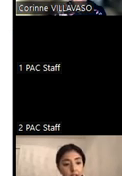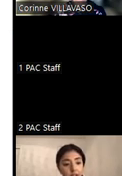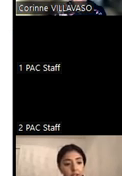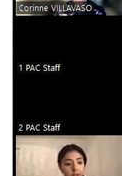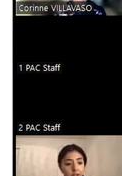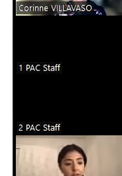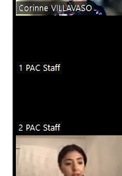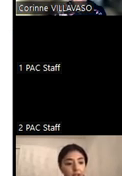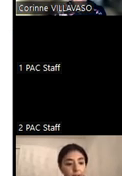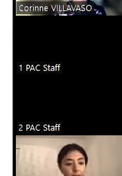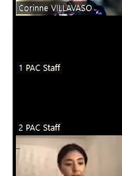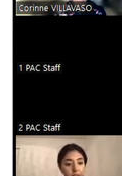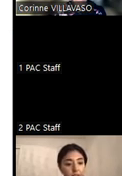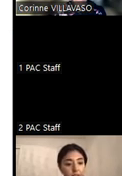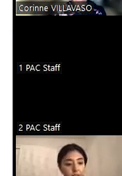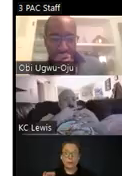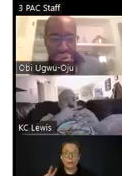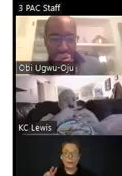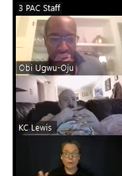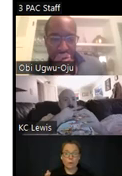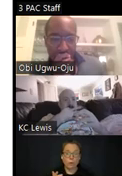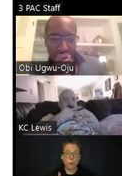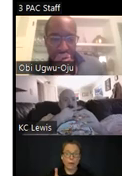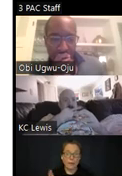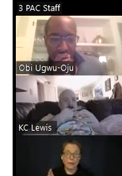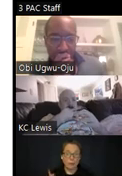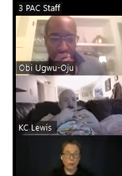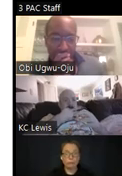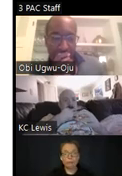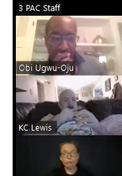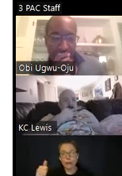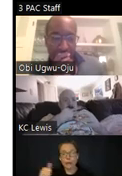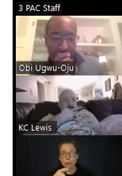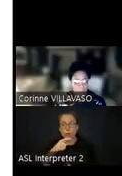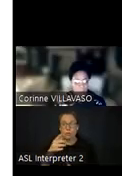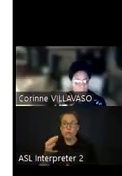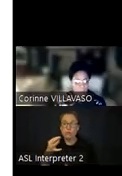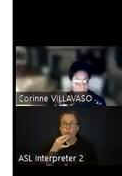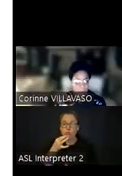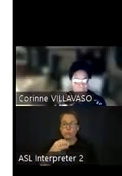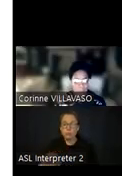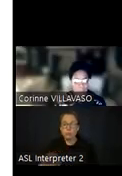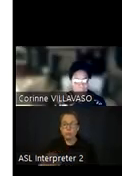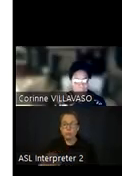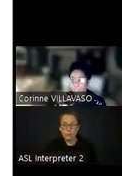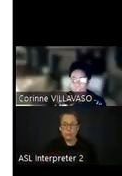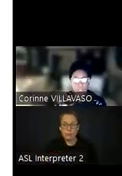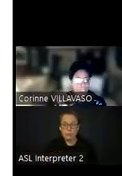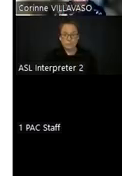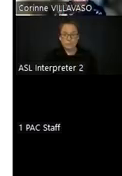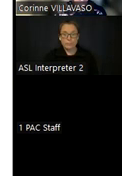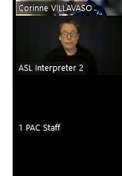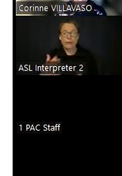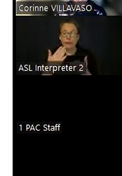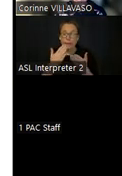lawyers, or B, other professional expertise shall also be considered. Thank you, Co-Chair